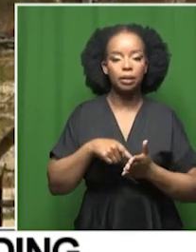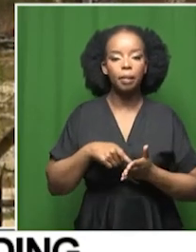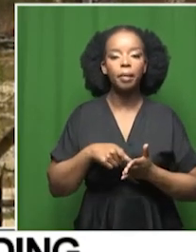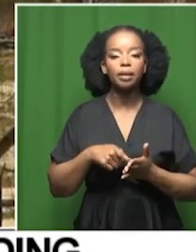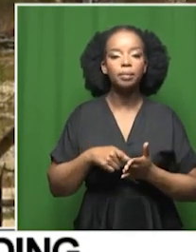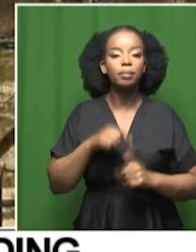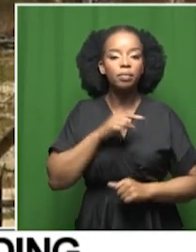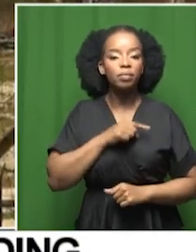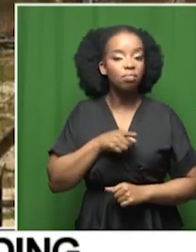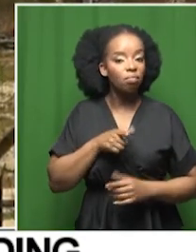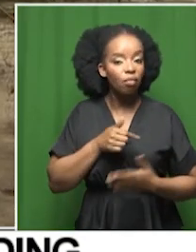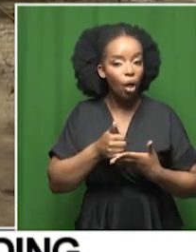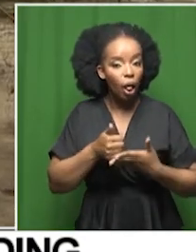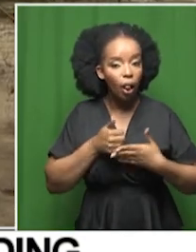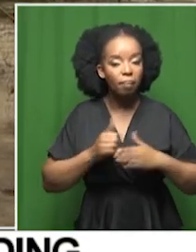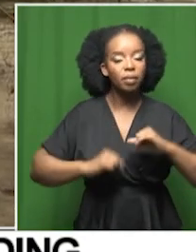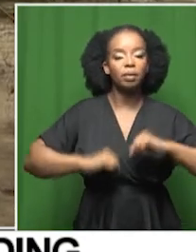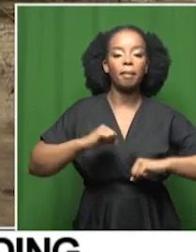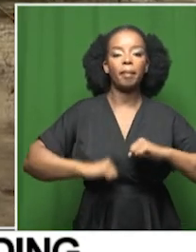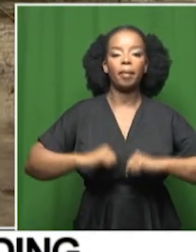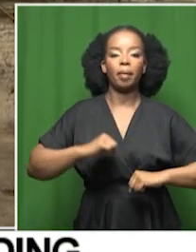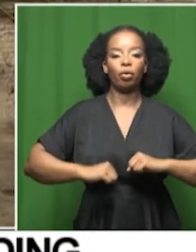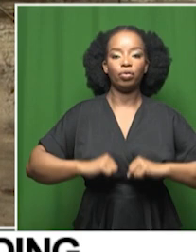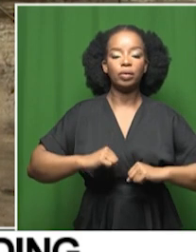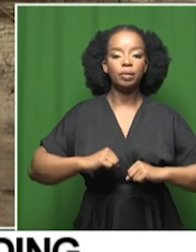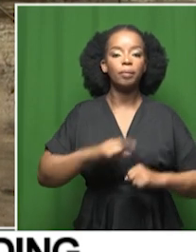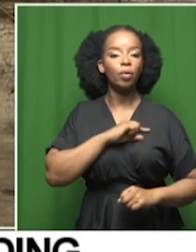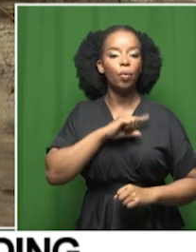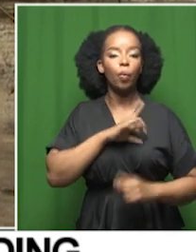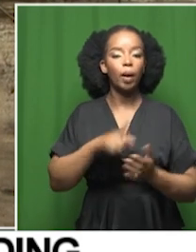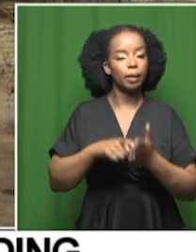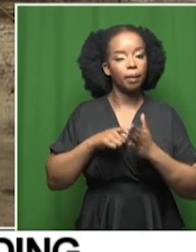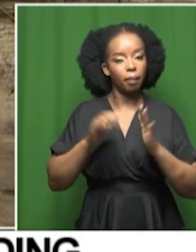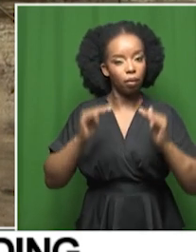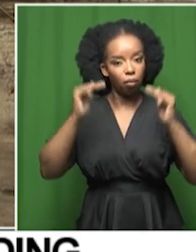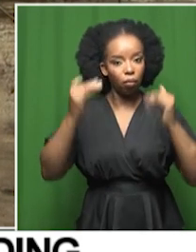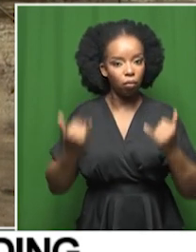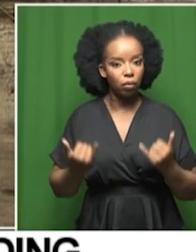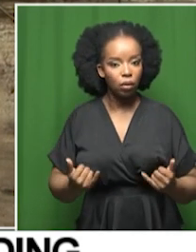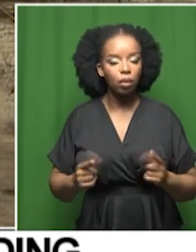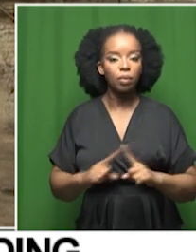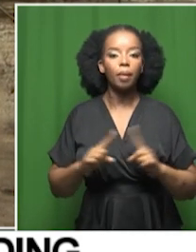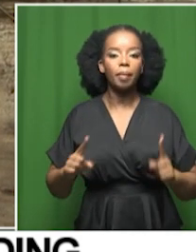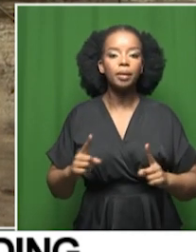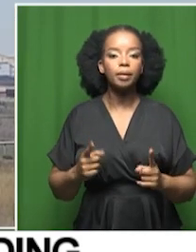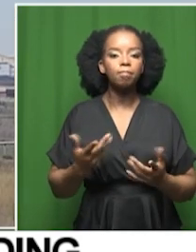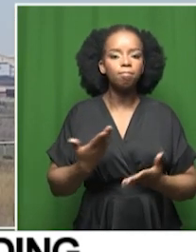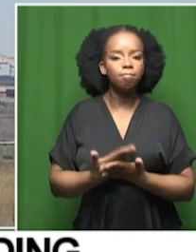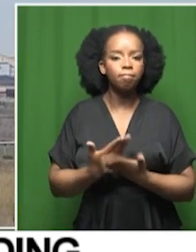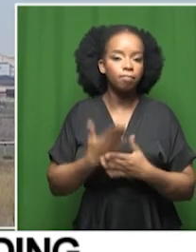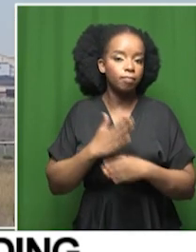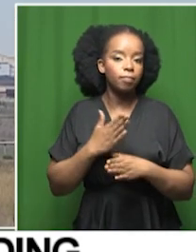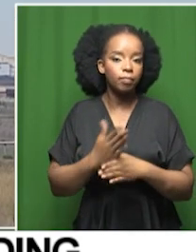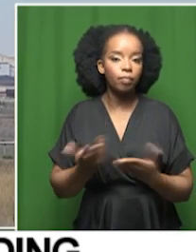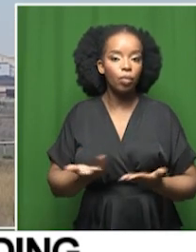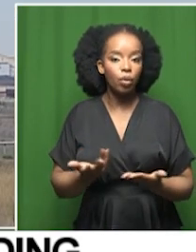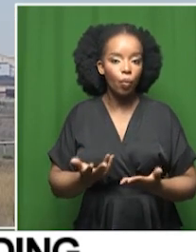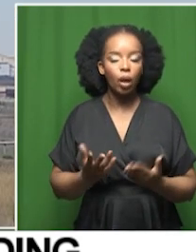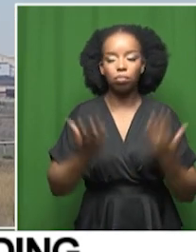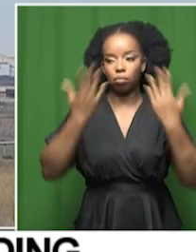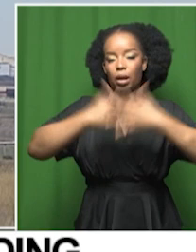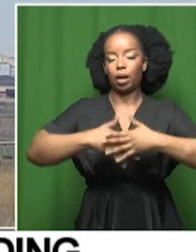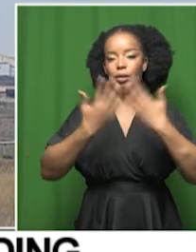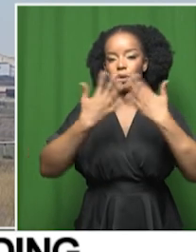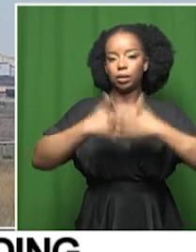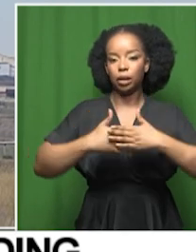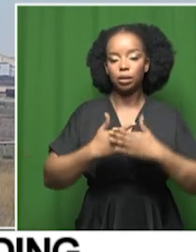balance demand, it's entirely possible, you know, that the irrigation sector can operate during night shifts, and there's already a lot of that taking place and